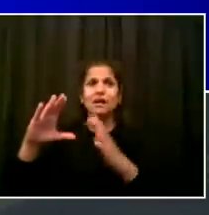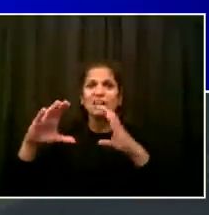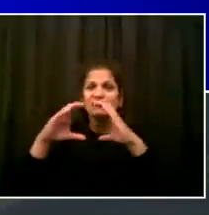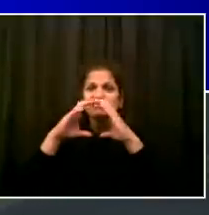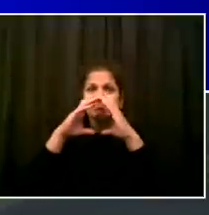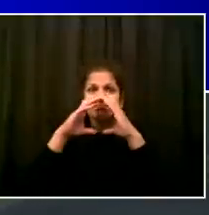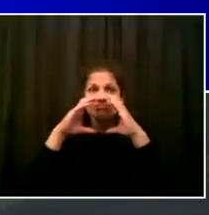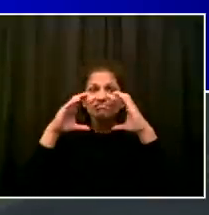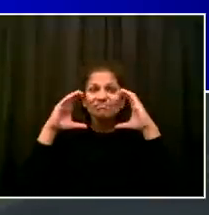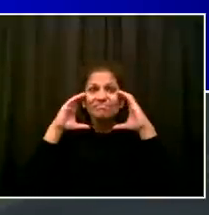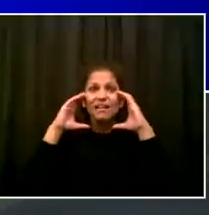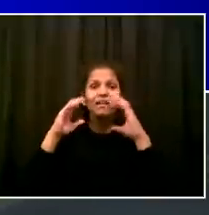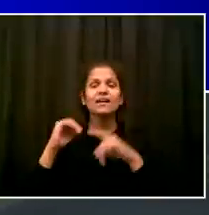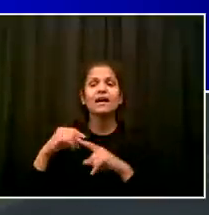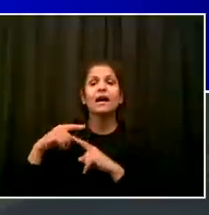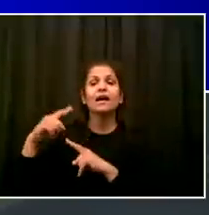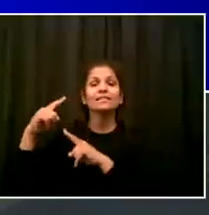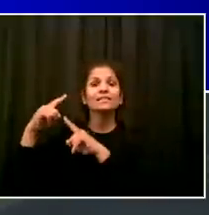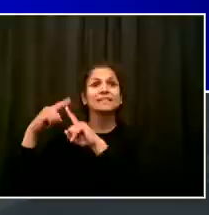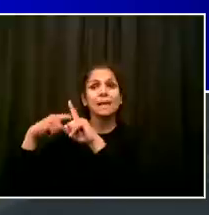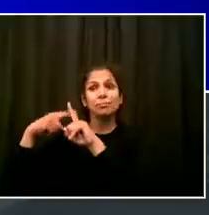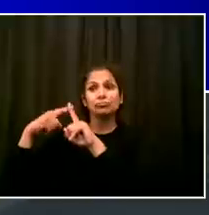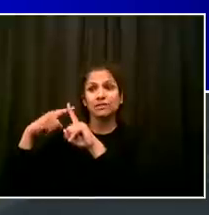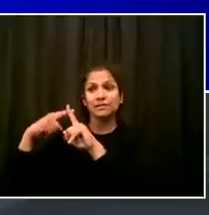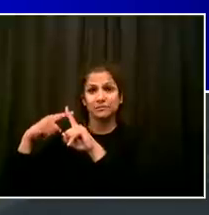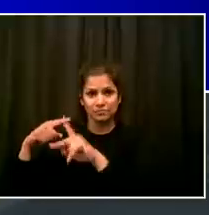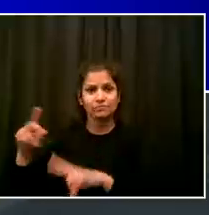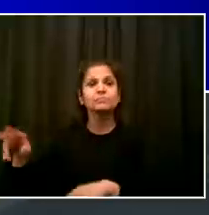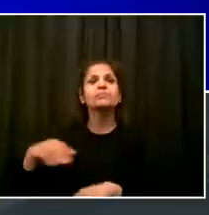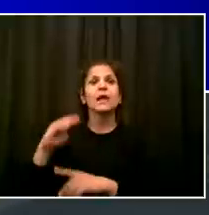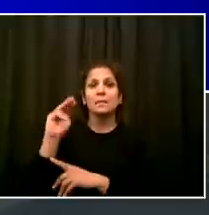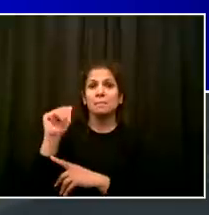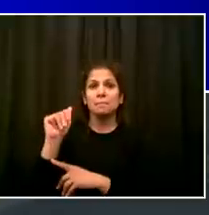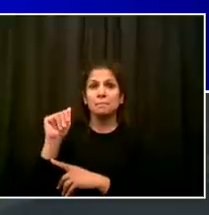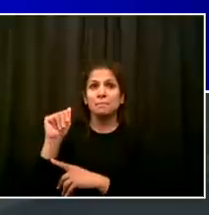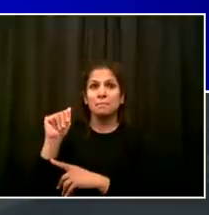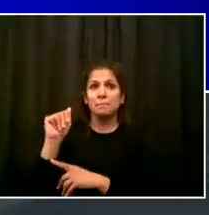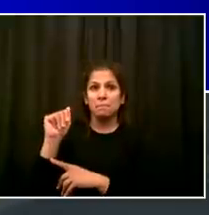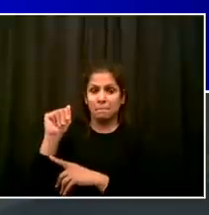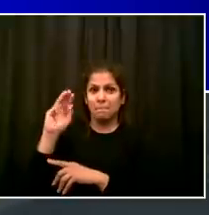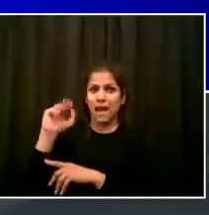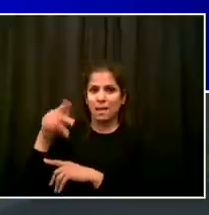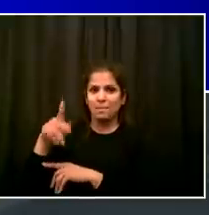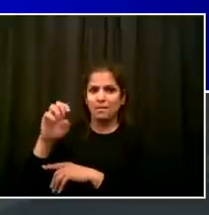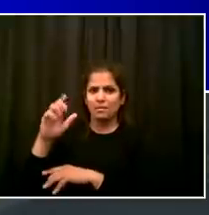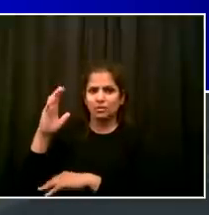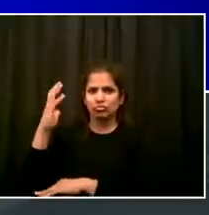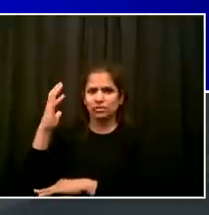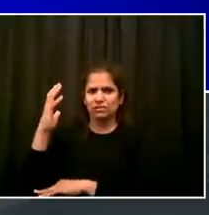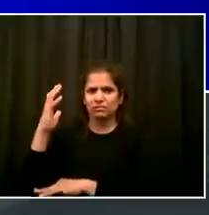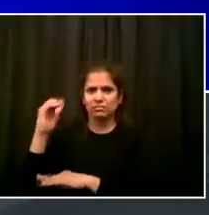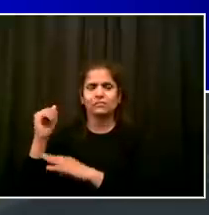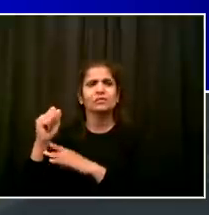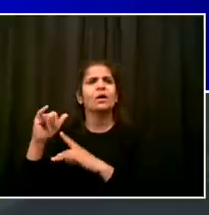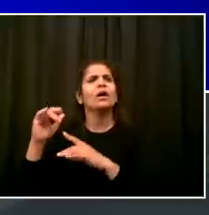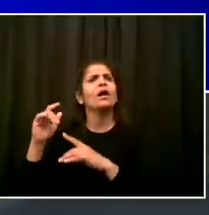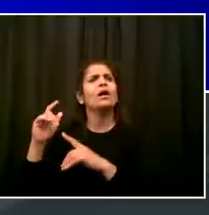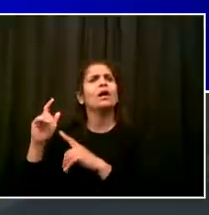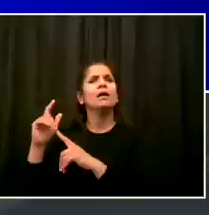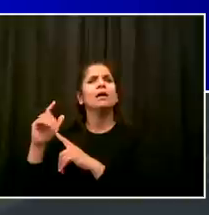Mapletree, a real estate firm, 252,000 non-surgical masks. Peloton, 150,000 non-surgical masks.